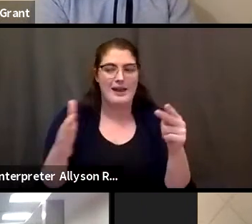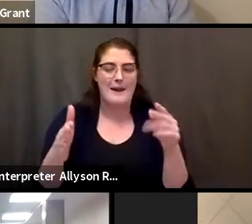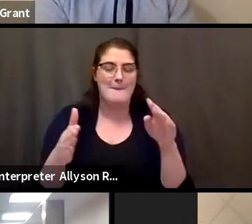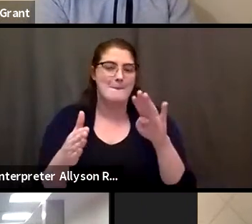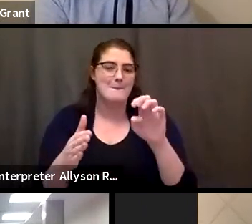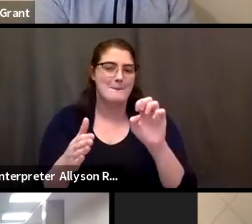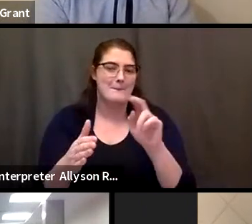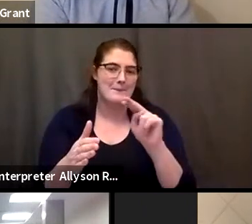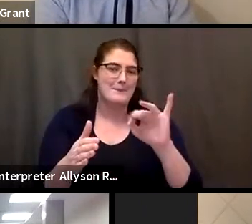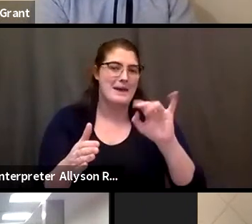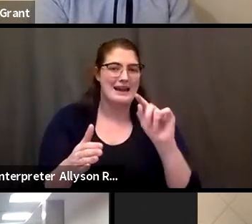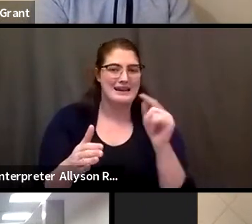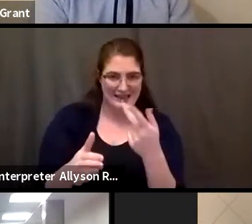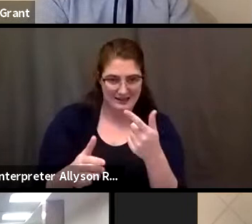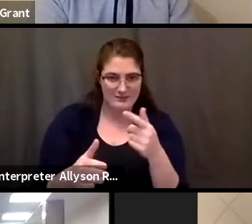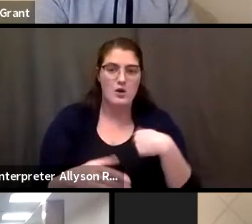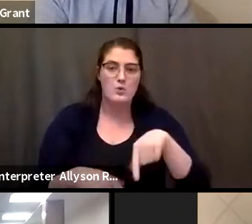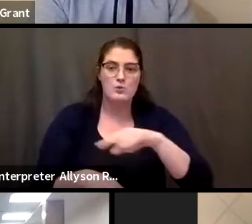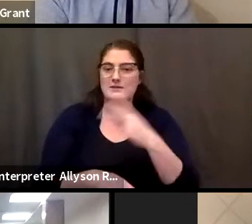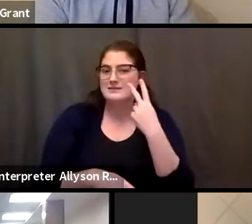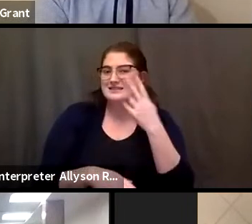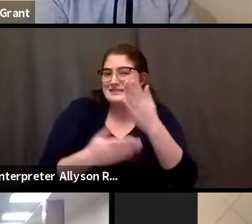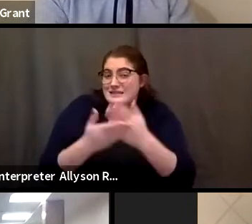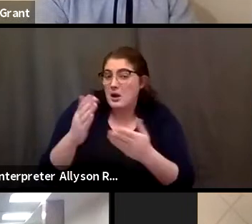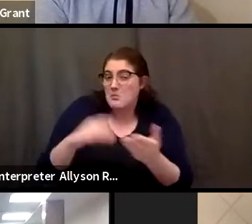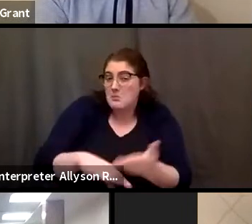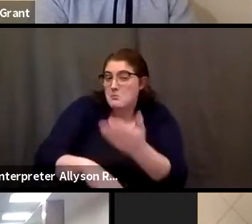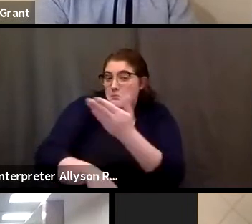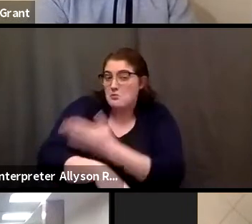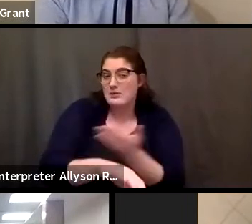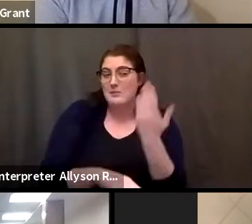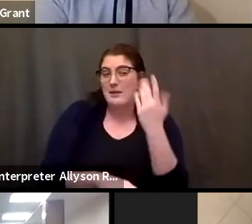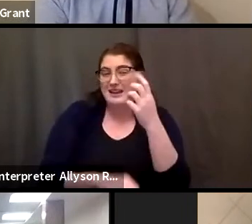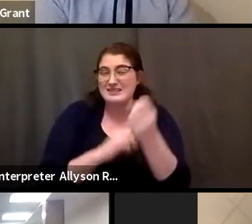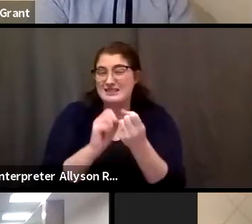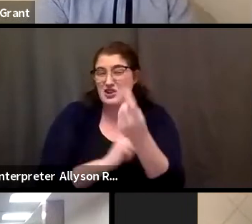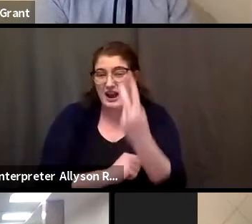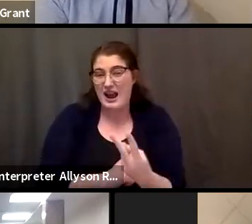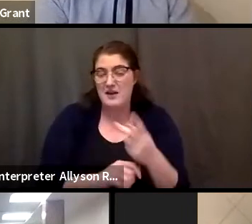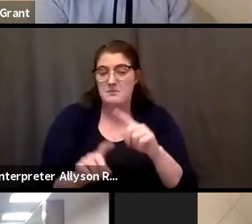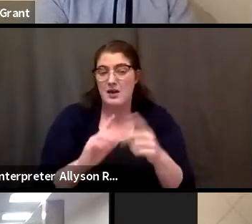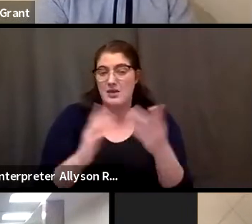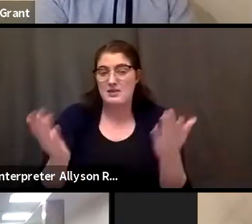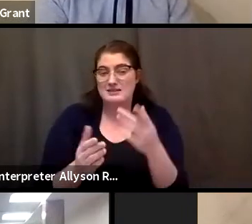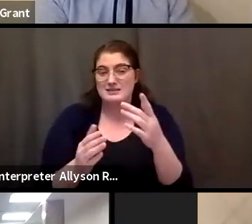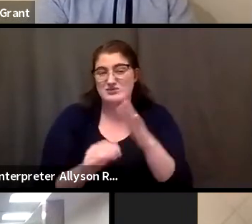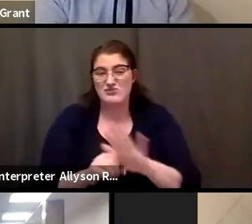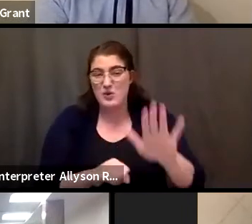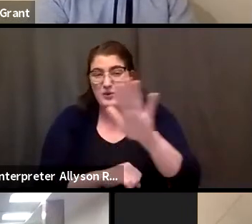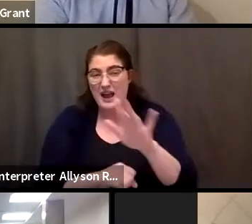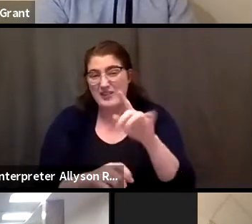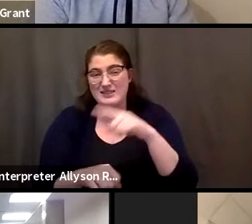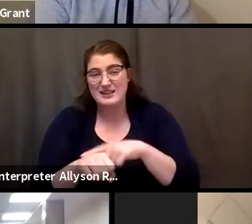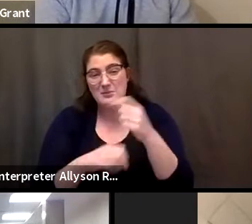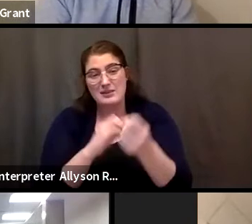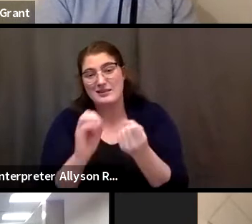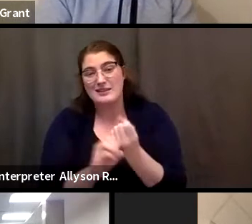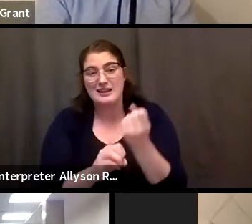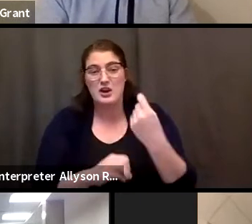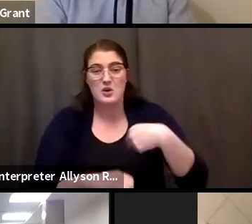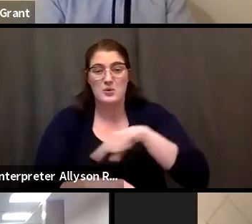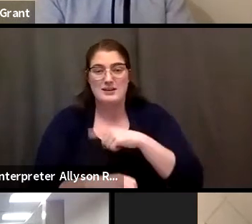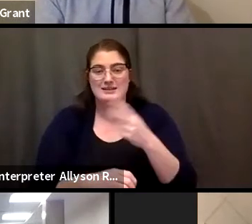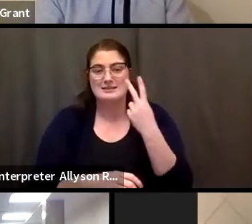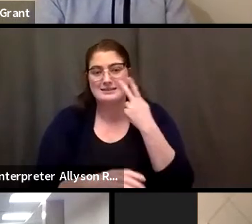there over the past year and a half, but this is about the time of the year where we do see increased